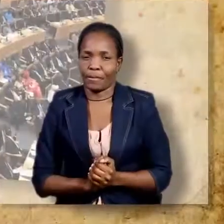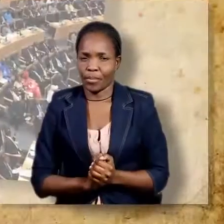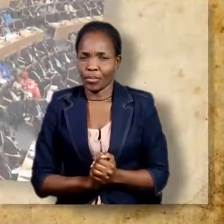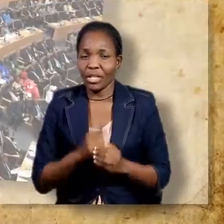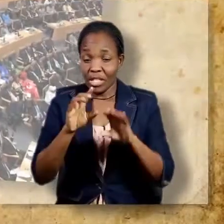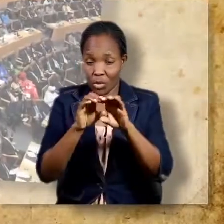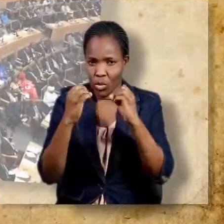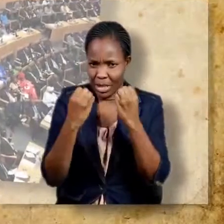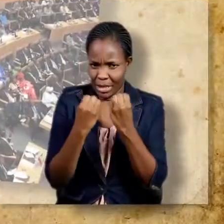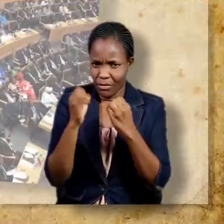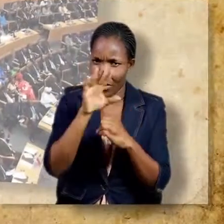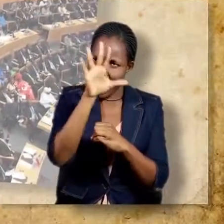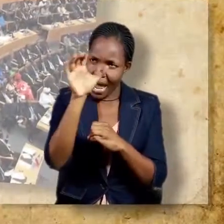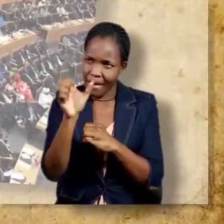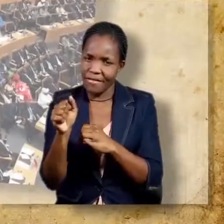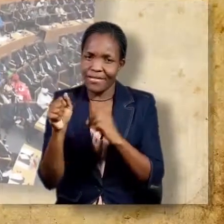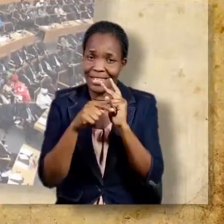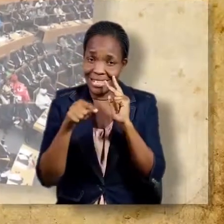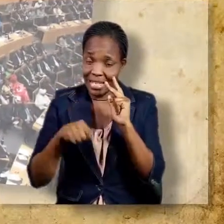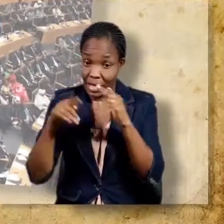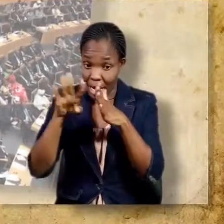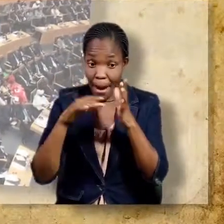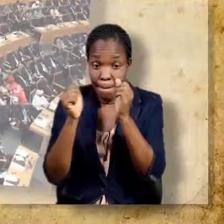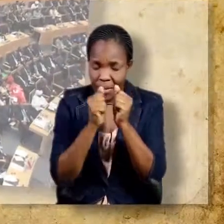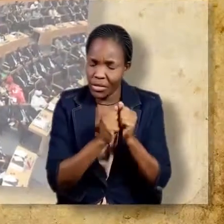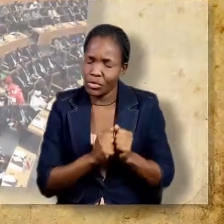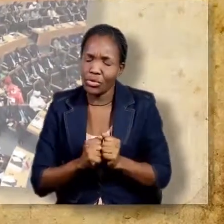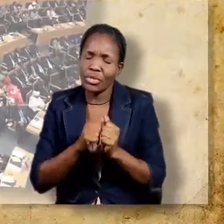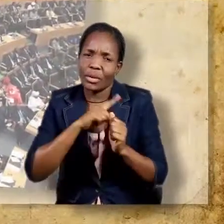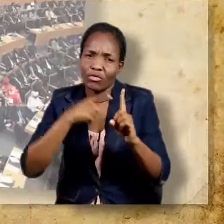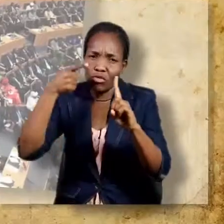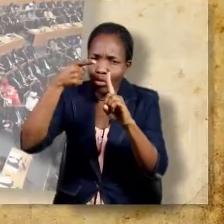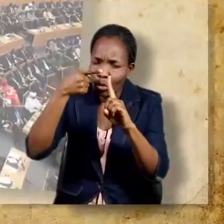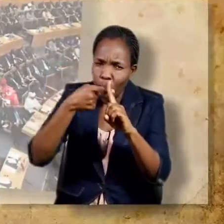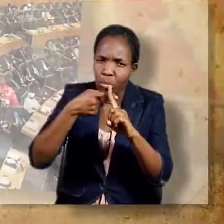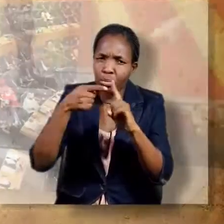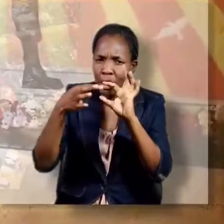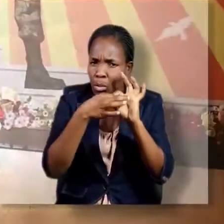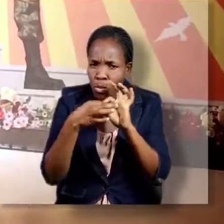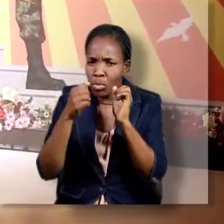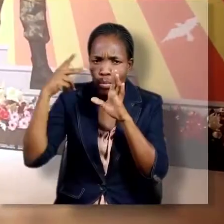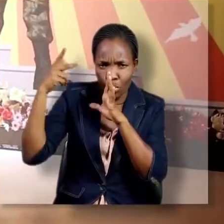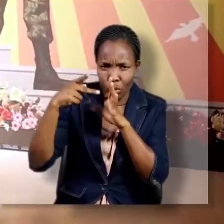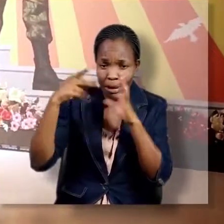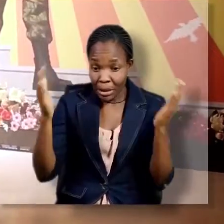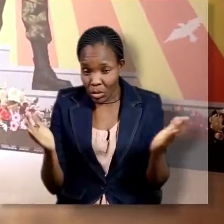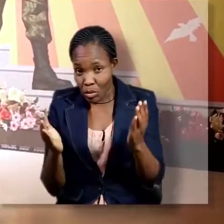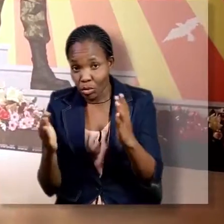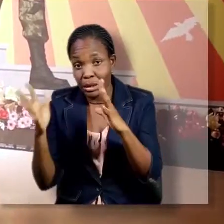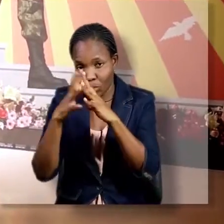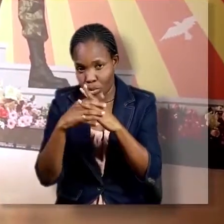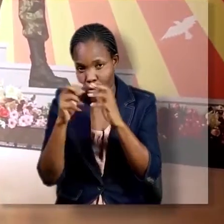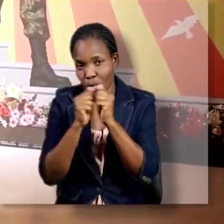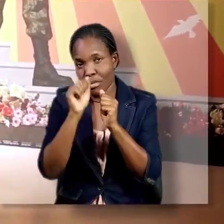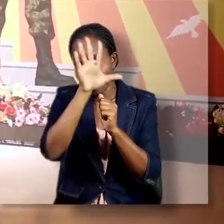was an organization of African nations that came together for the broad purpose of coordinating policy and promoting unity among the